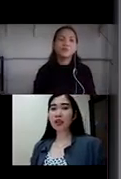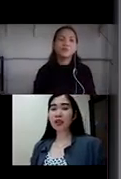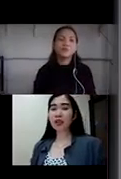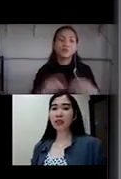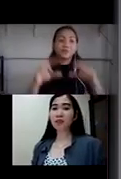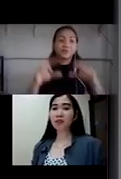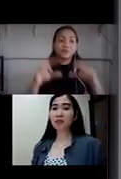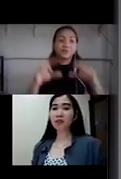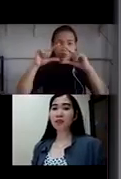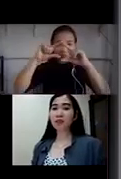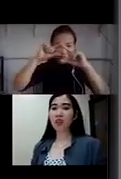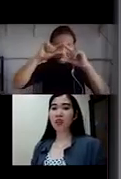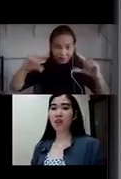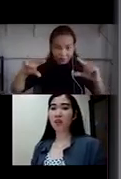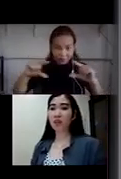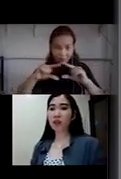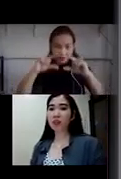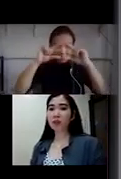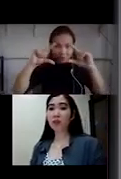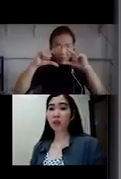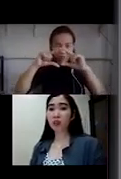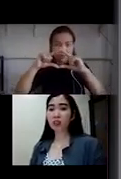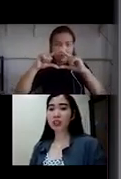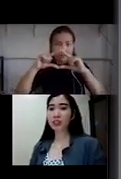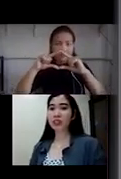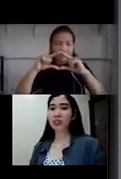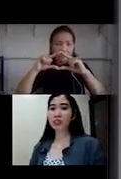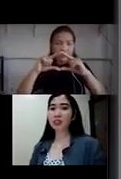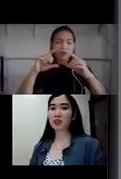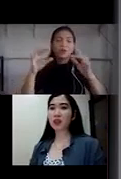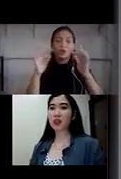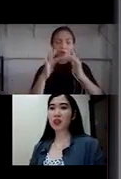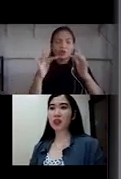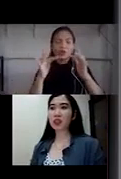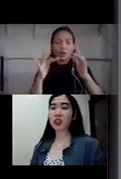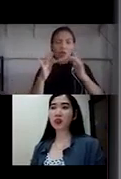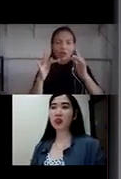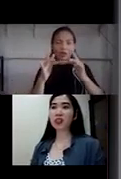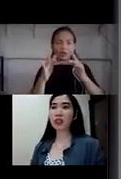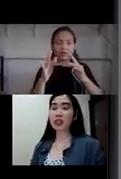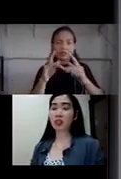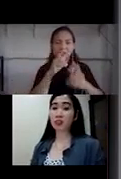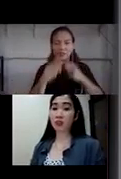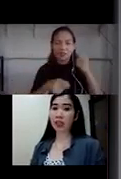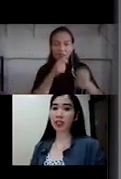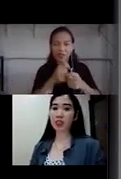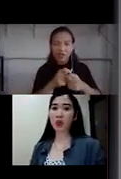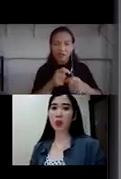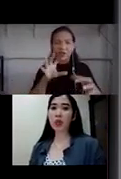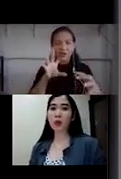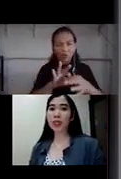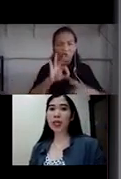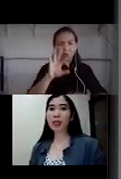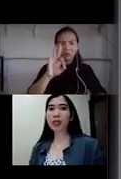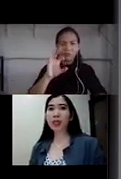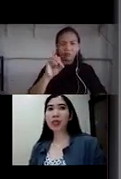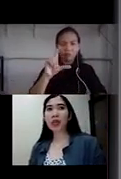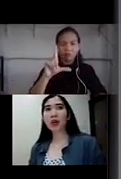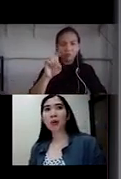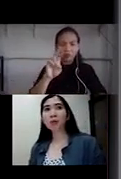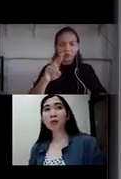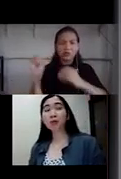an online version of folders that we are using to organize our files. So we